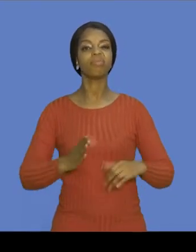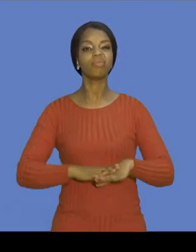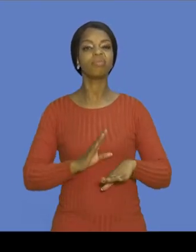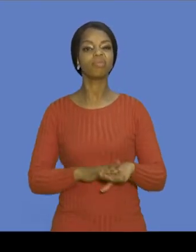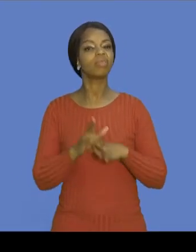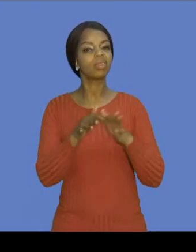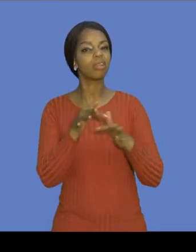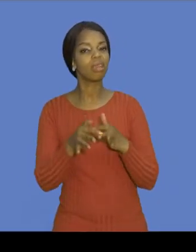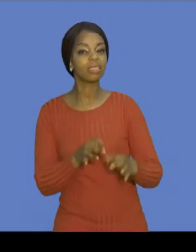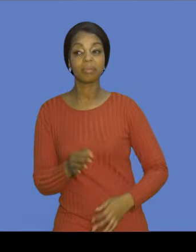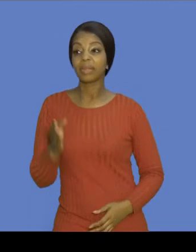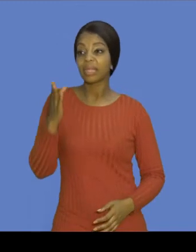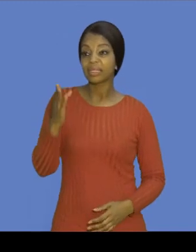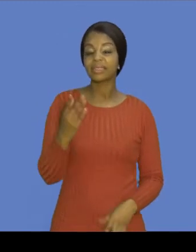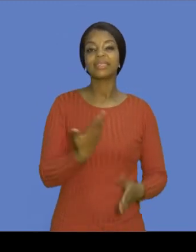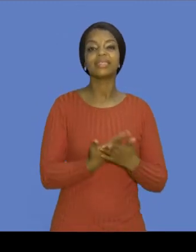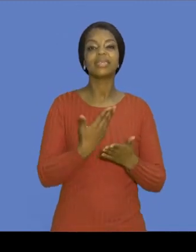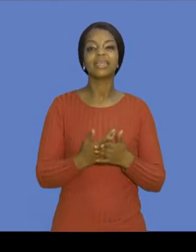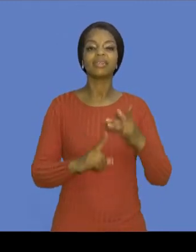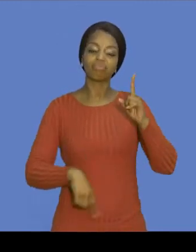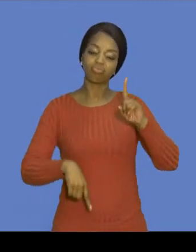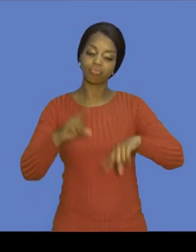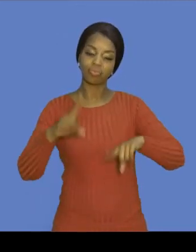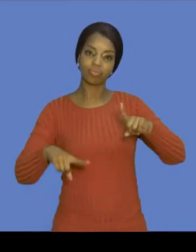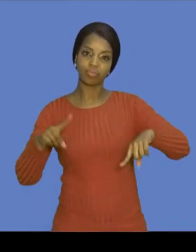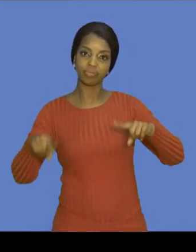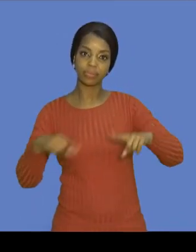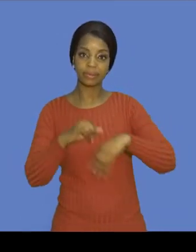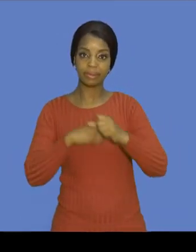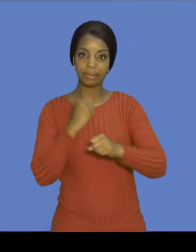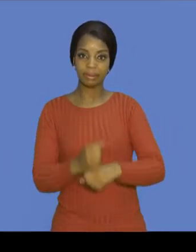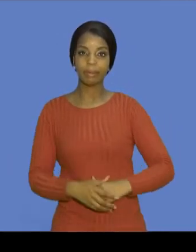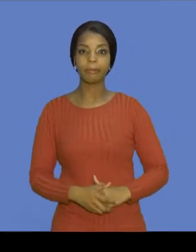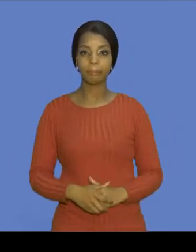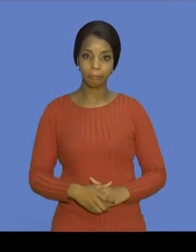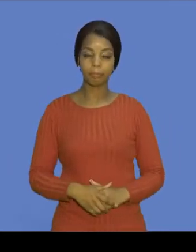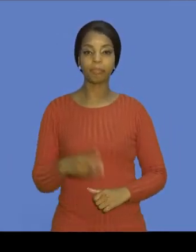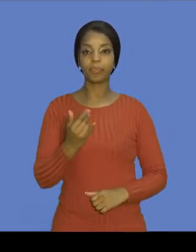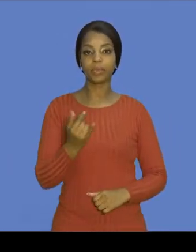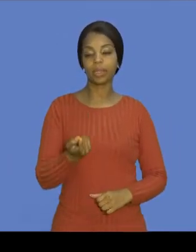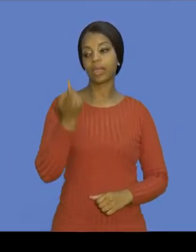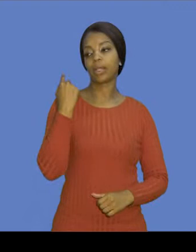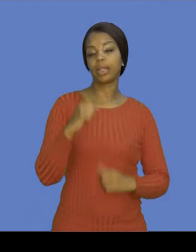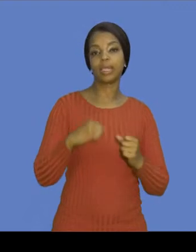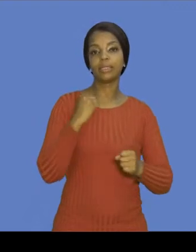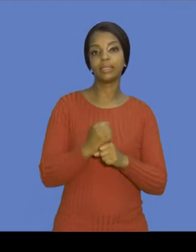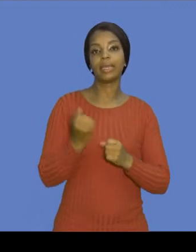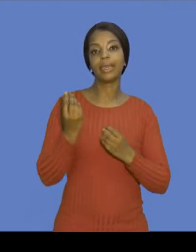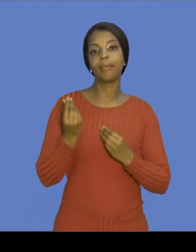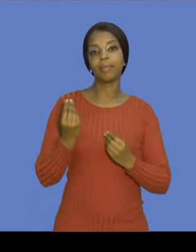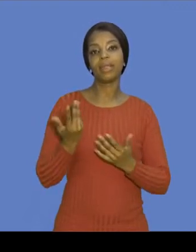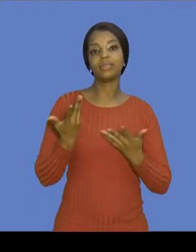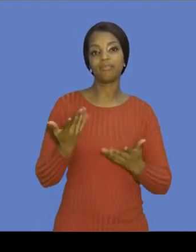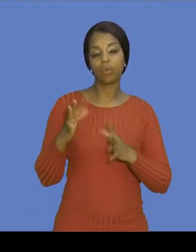say this can vary from year to year. When I'm saying from year to year, you know that the previous year, was the price for